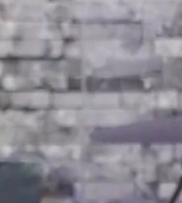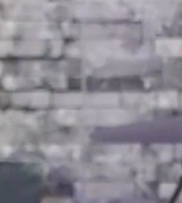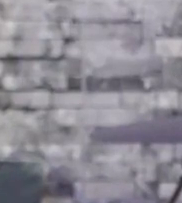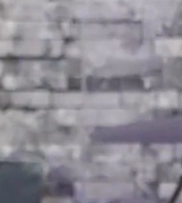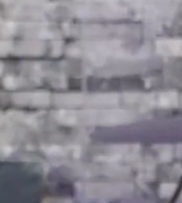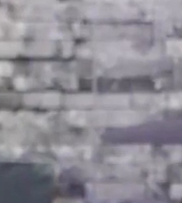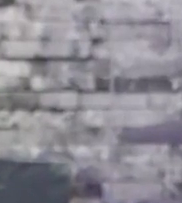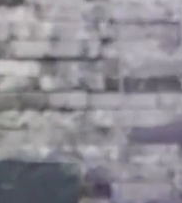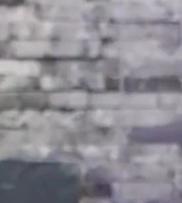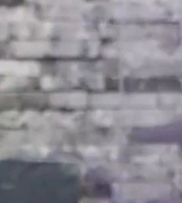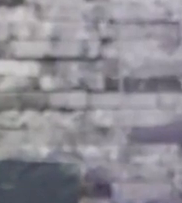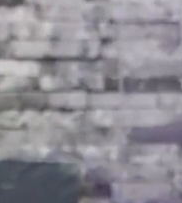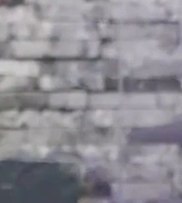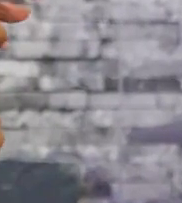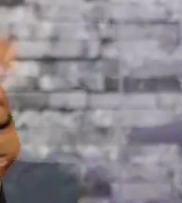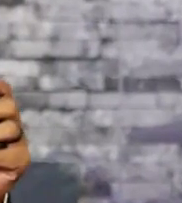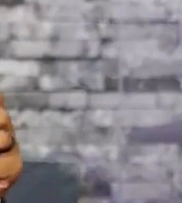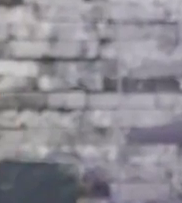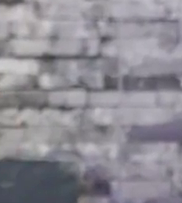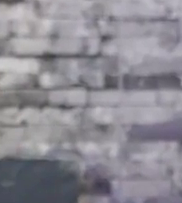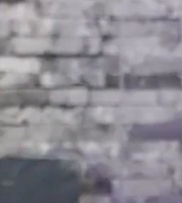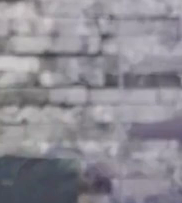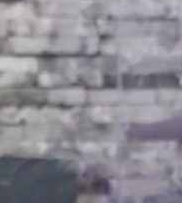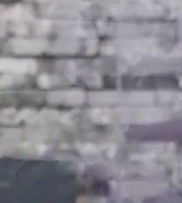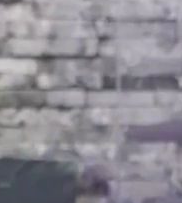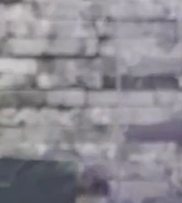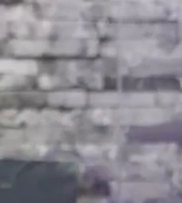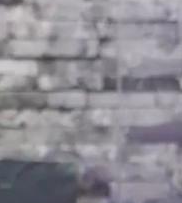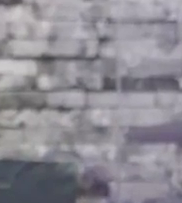There's such an incense in this place.